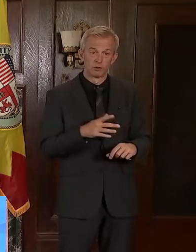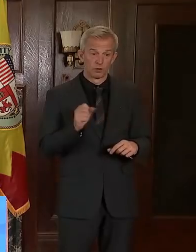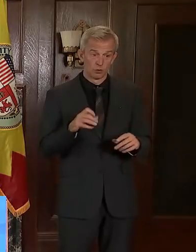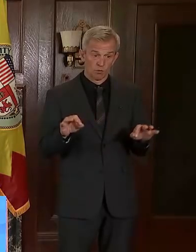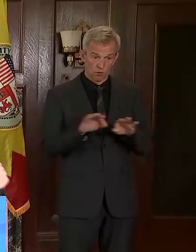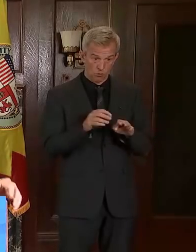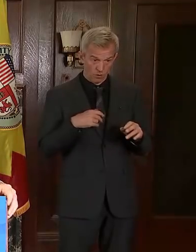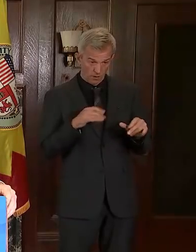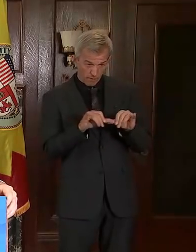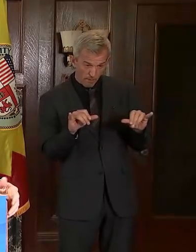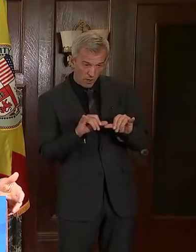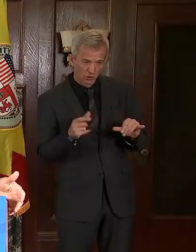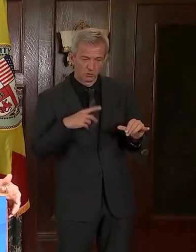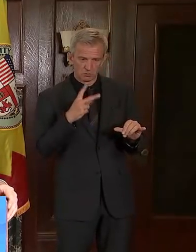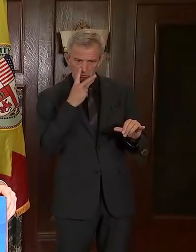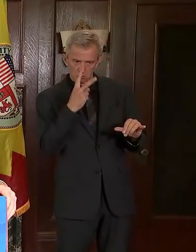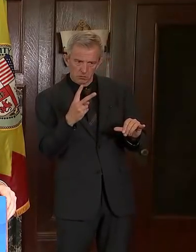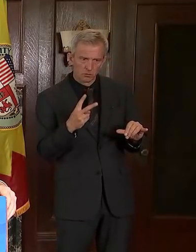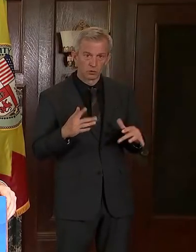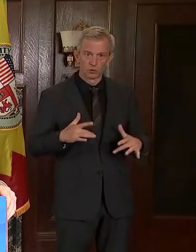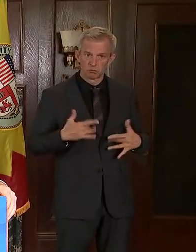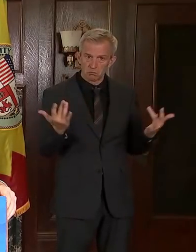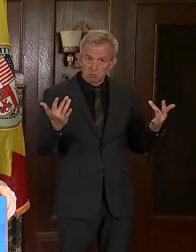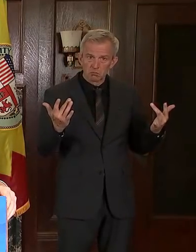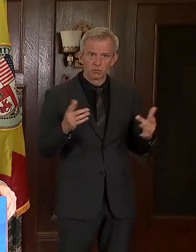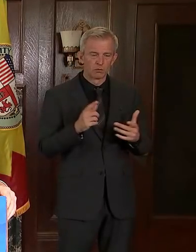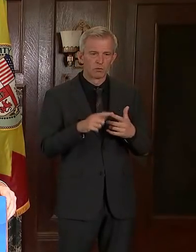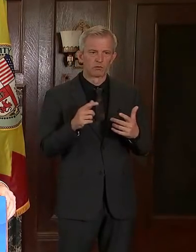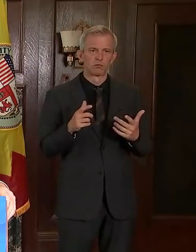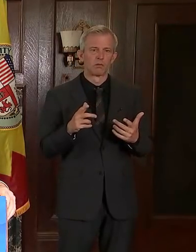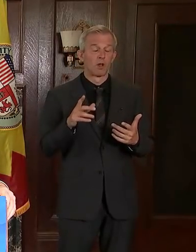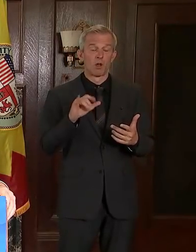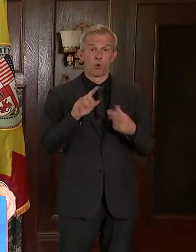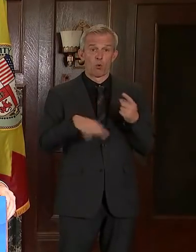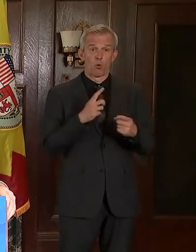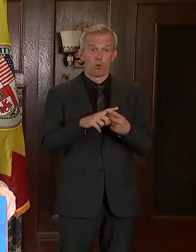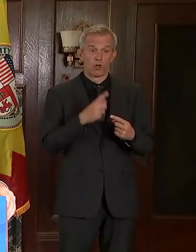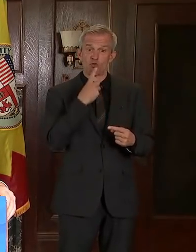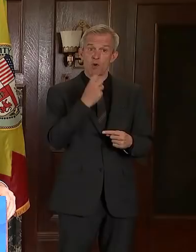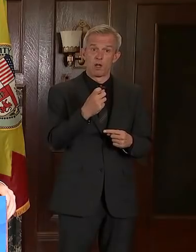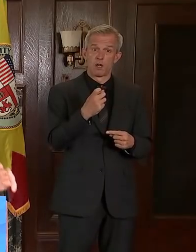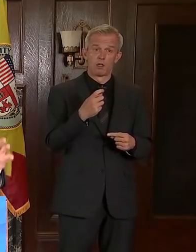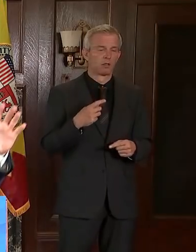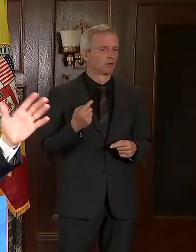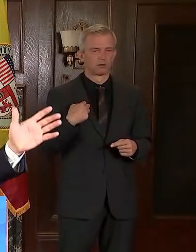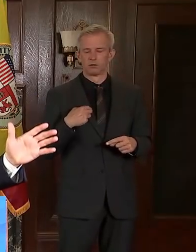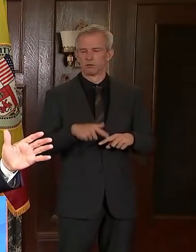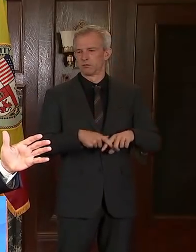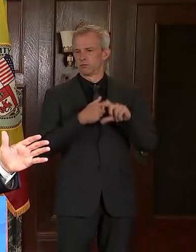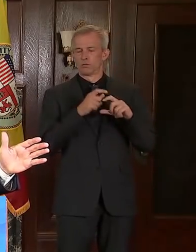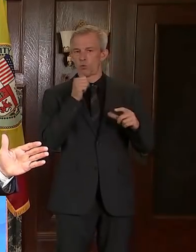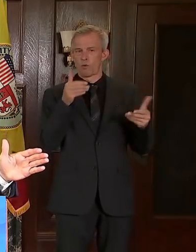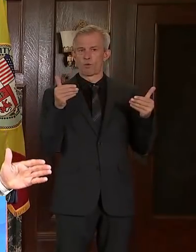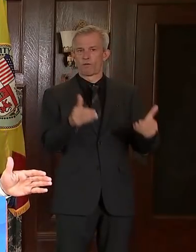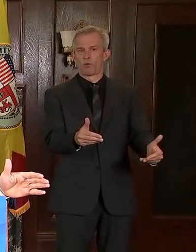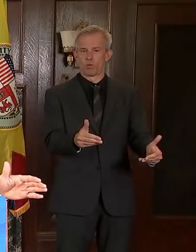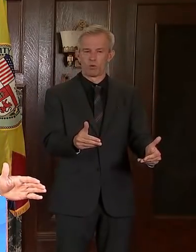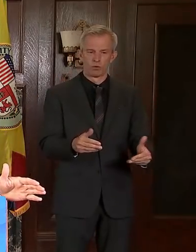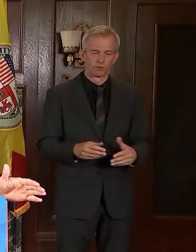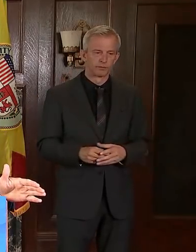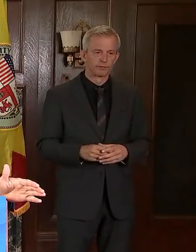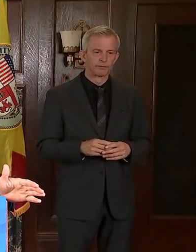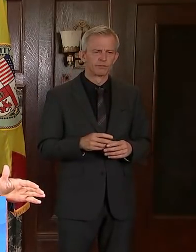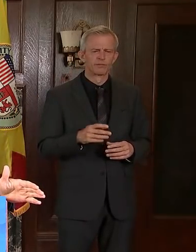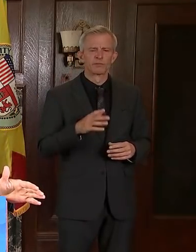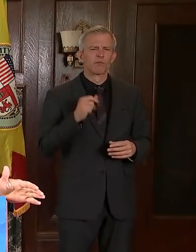see what the status is, it will inform those decisions. When it's in red, we're not moving forward at all. And even hypothetically, and I don't believe Dr.